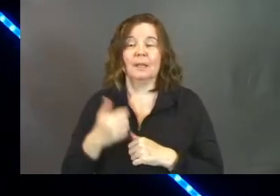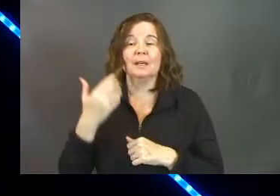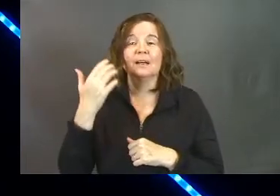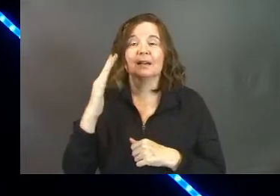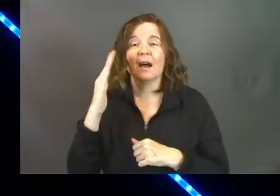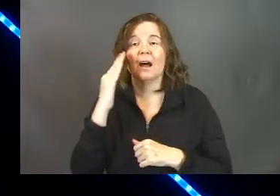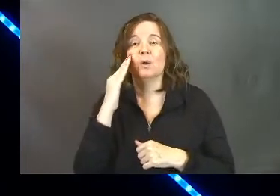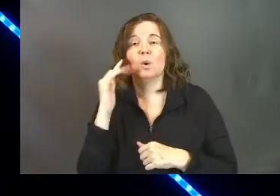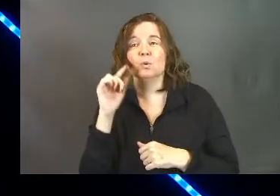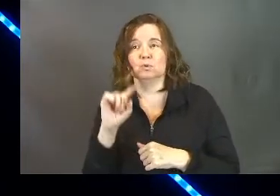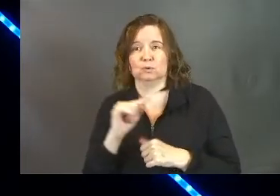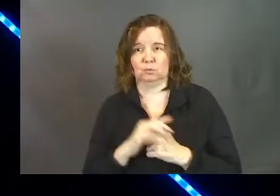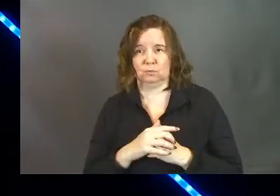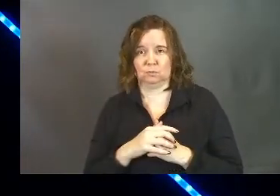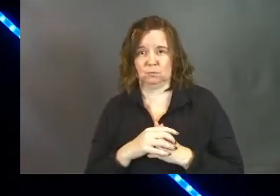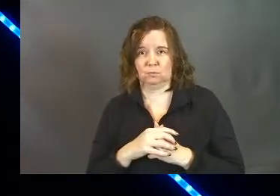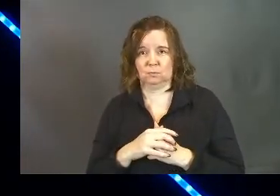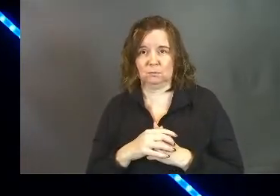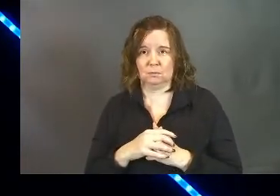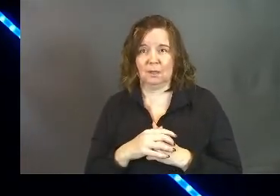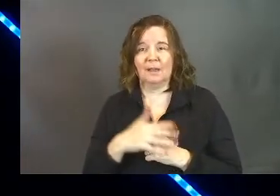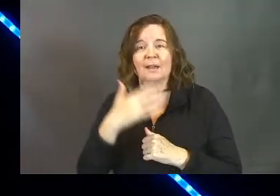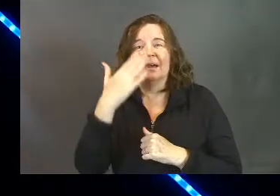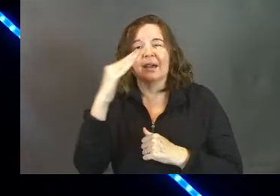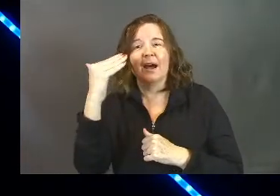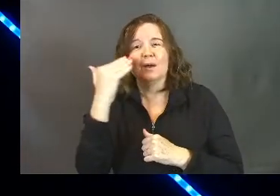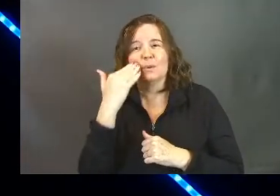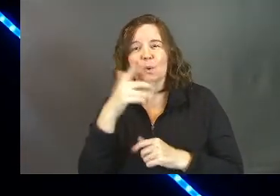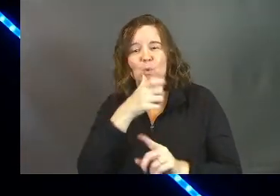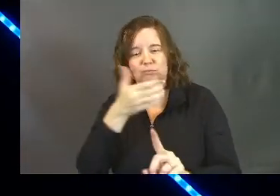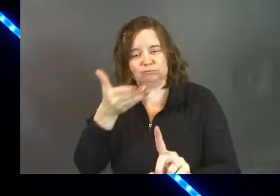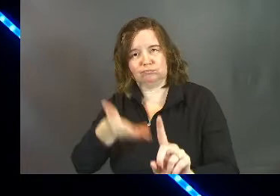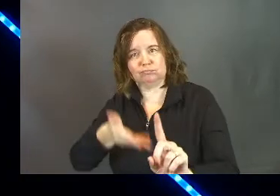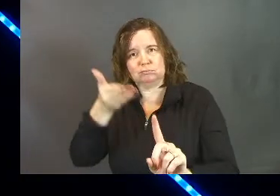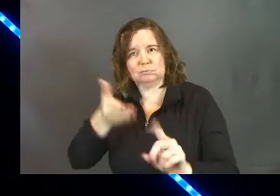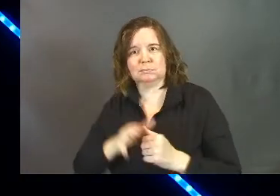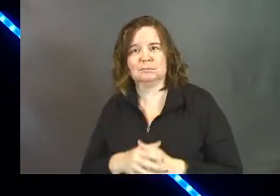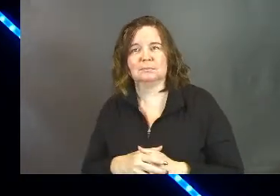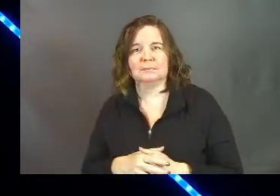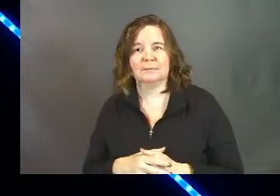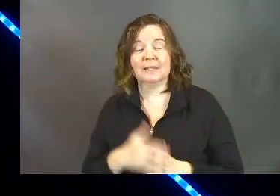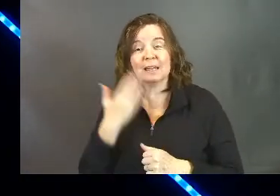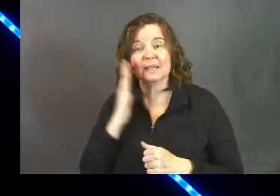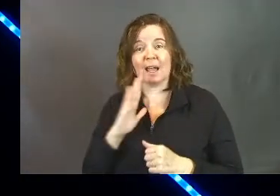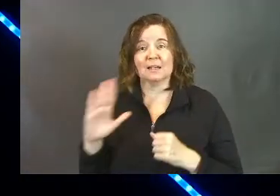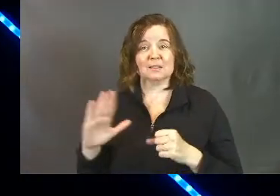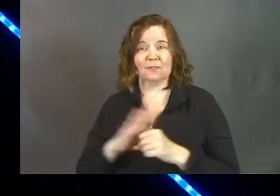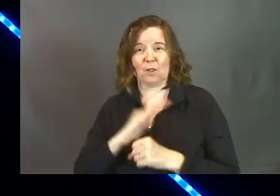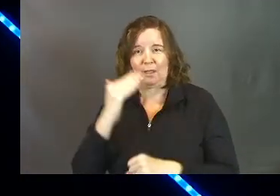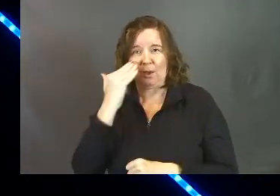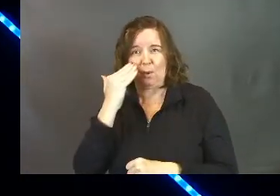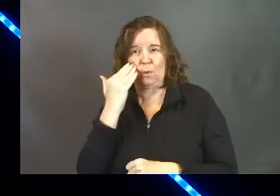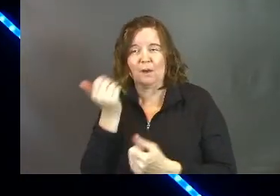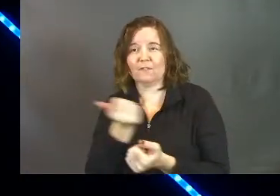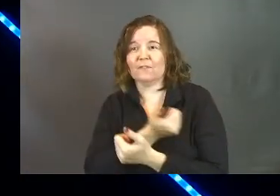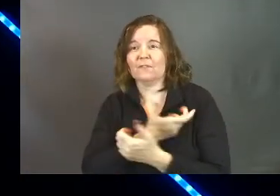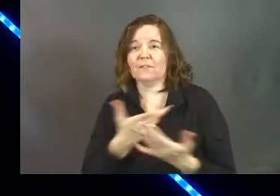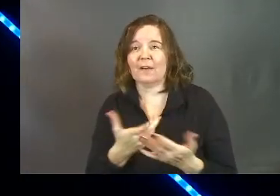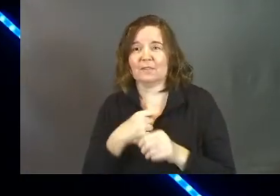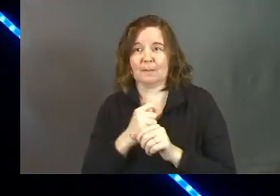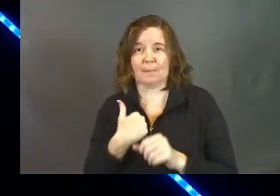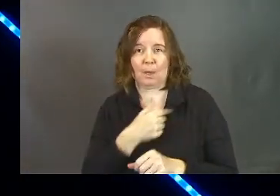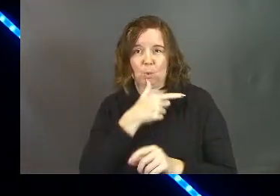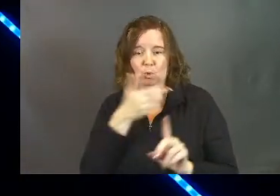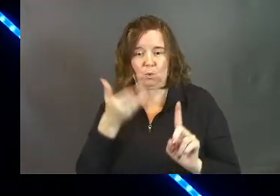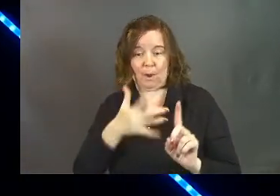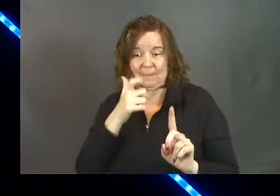God knows you. God knows who you are. God is fully aware of everything that makes up